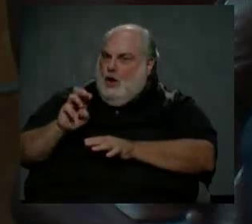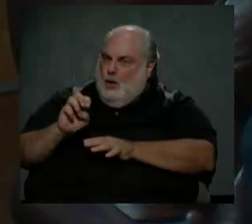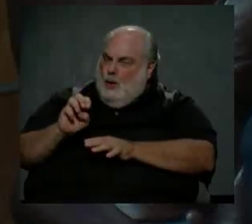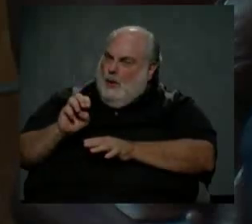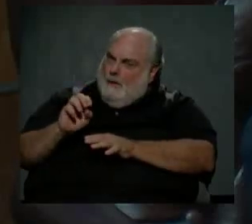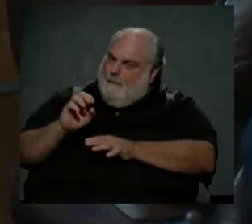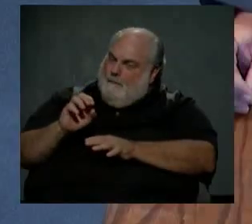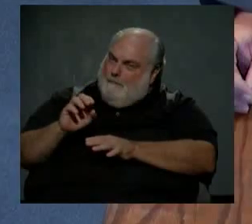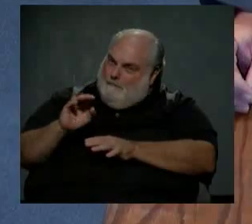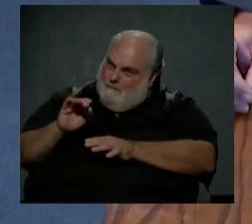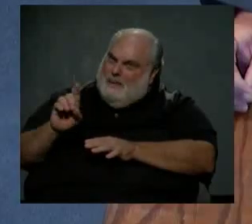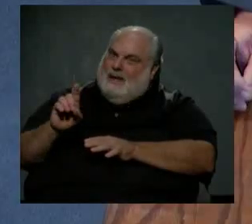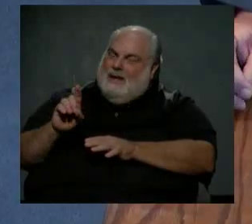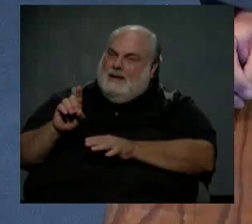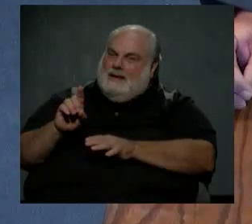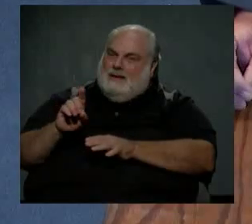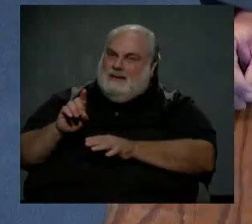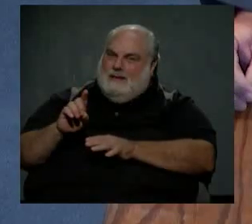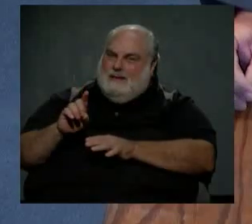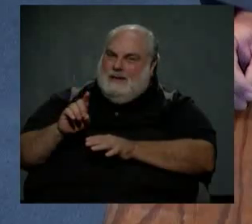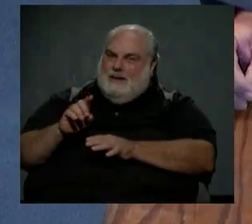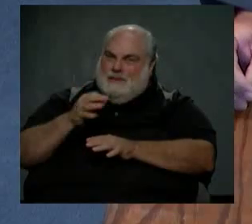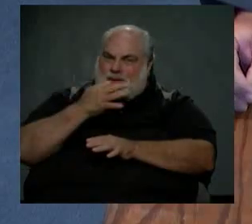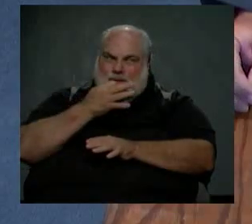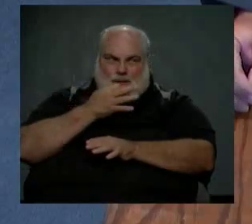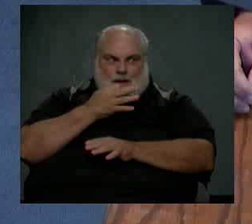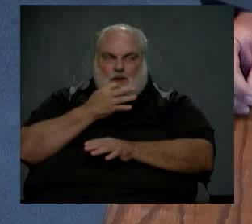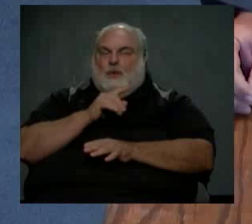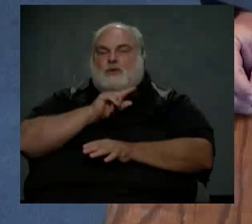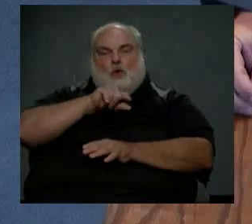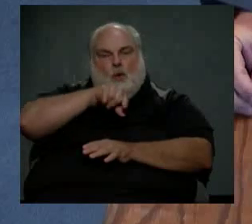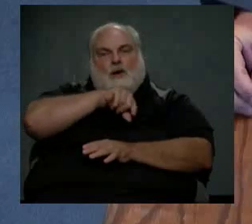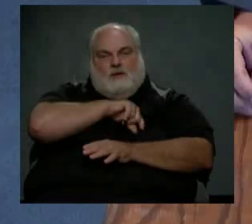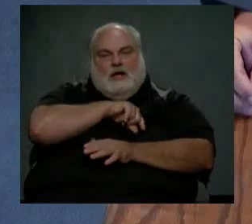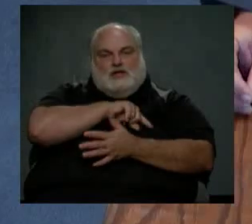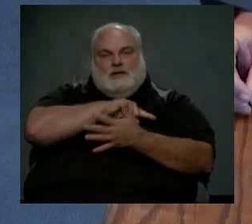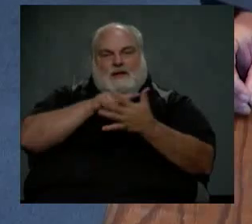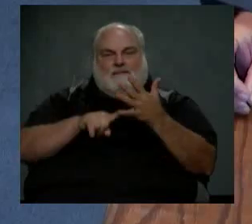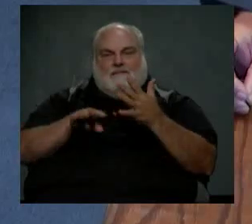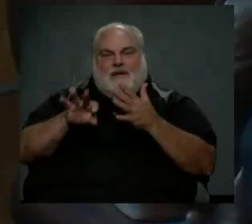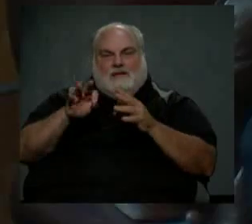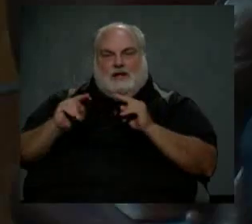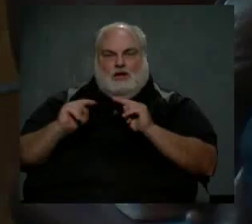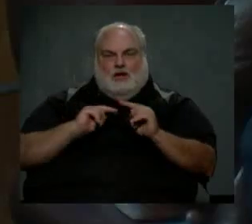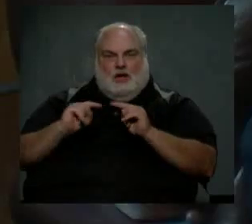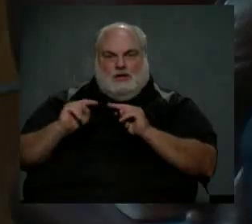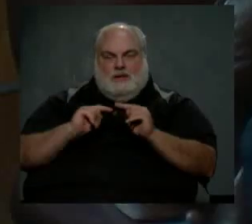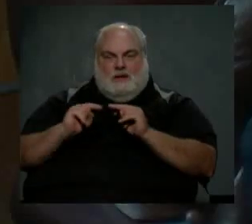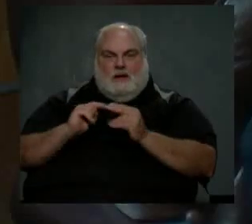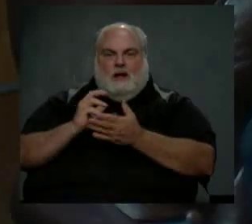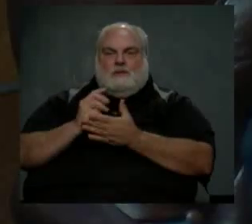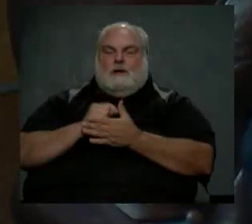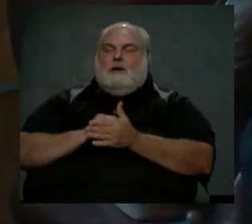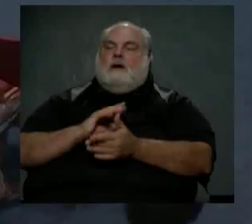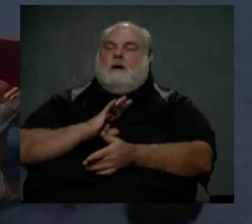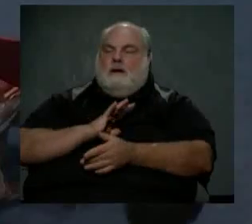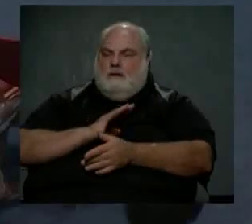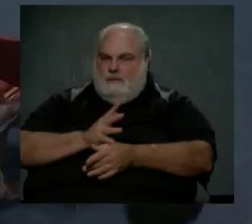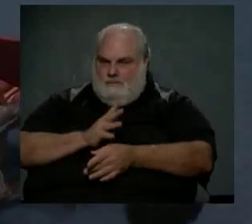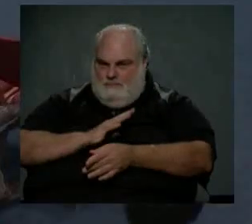have the expertise. So. This would be a qualifications-based selection here, and negotiated a contract with them. Okay, thank